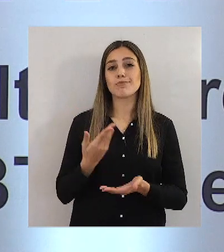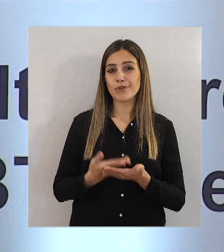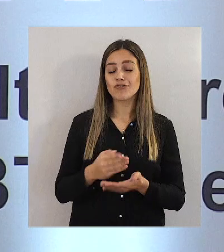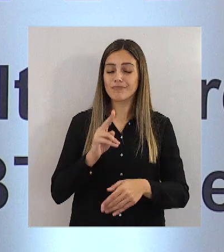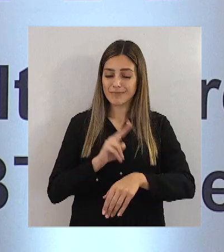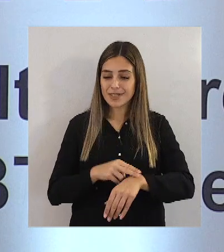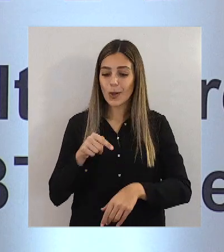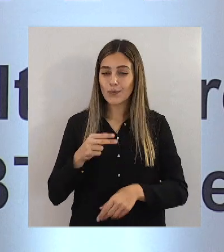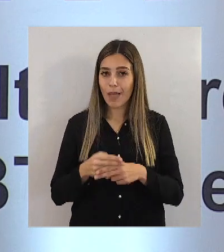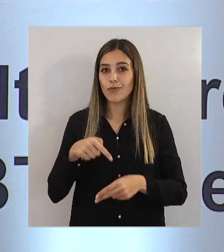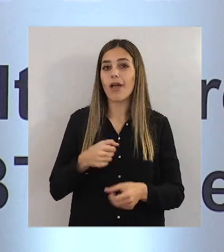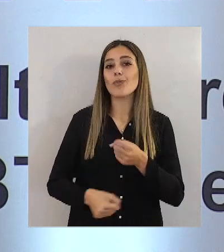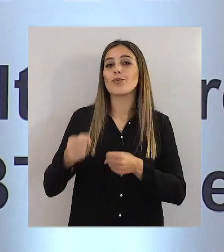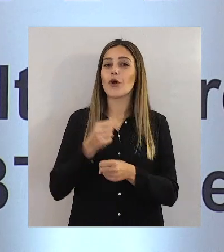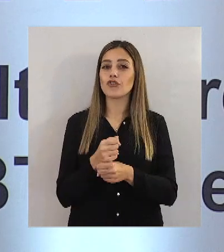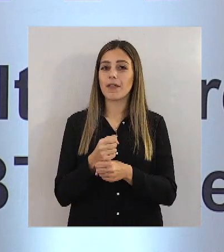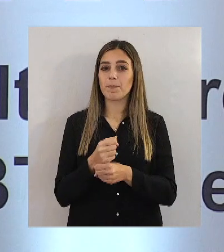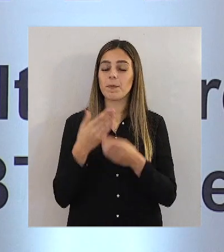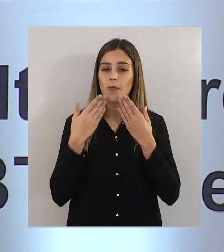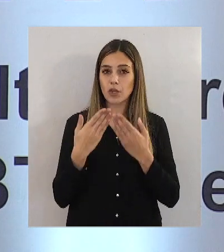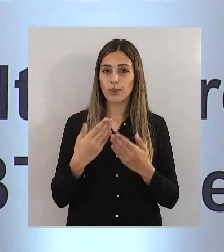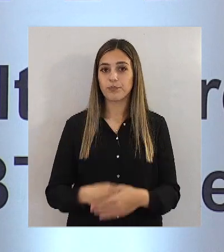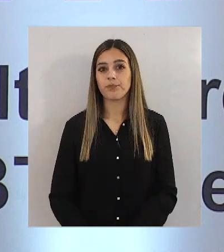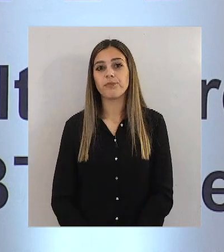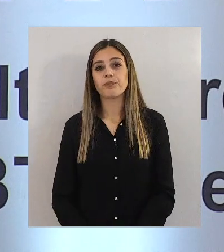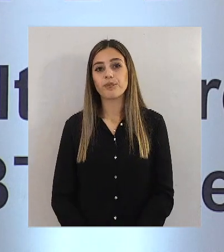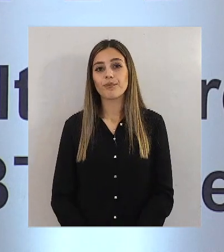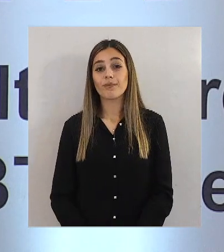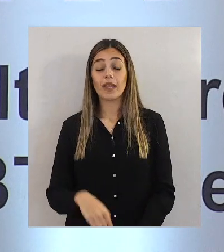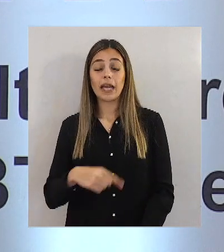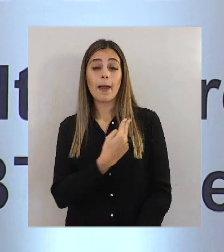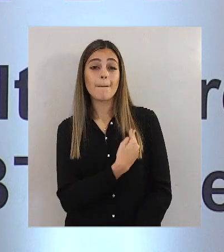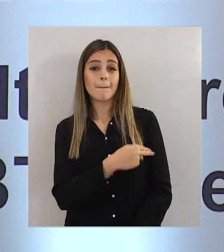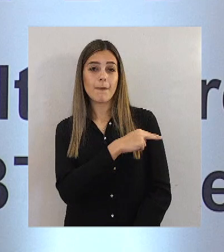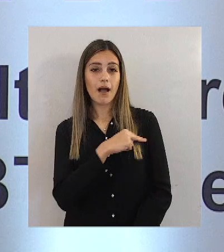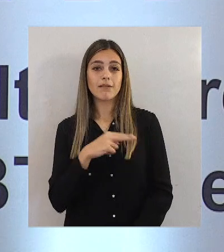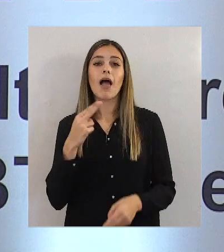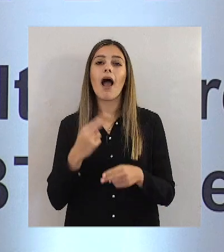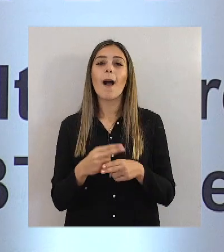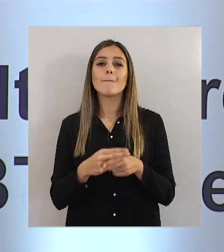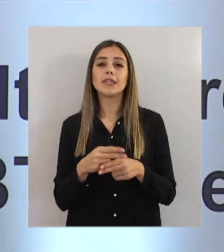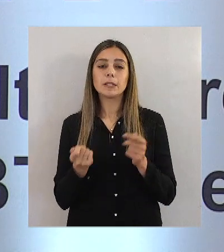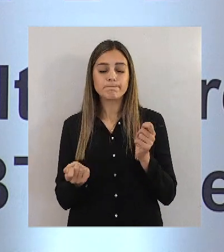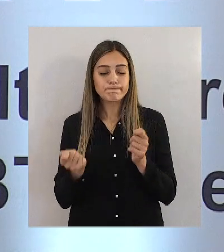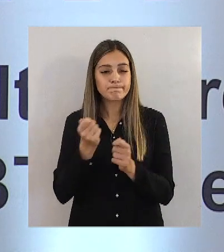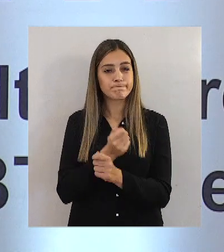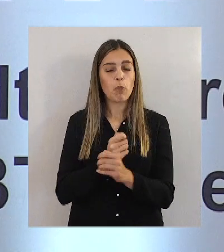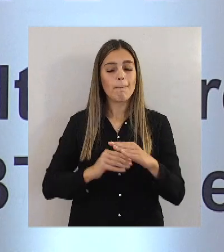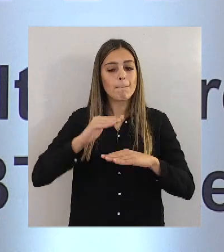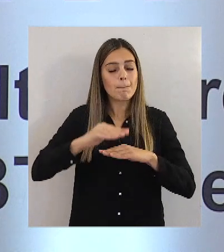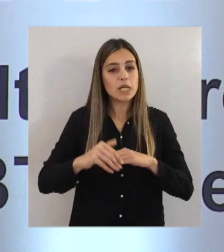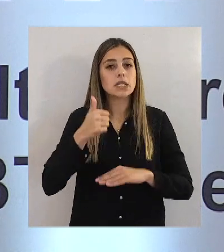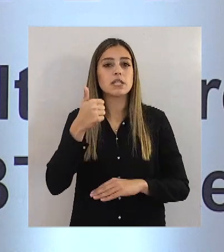possible. As a country, we have made great strides in ensuring that LGBTIQ